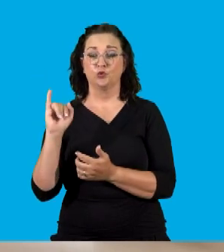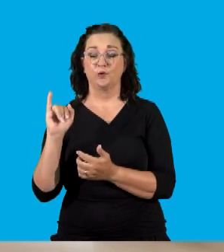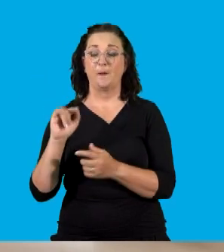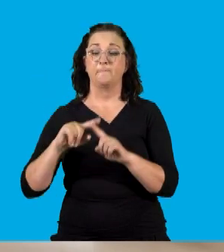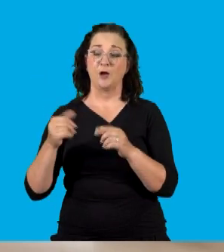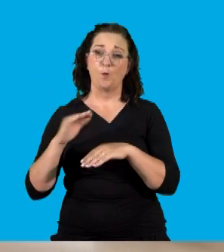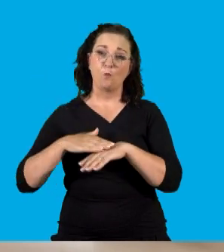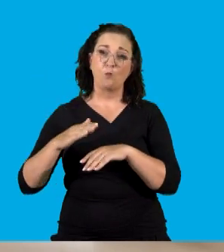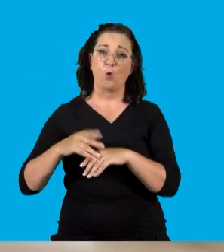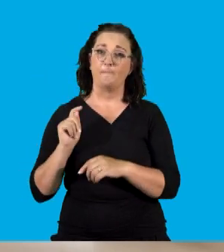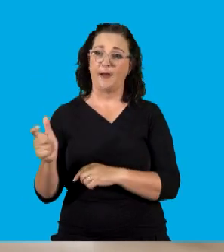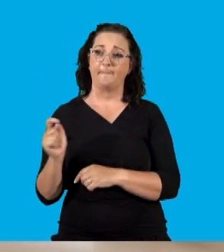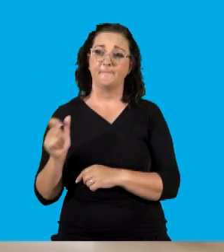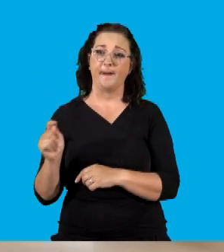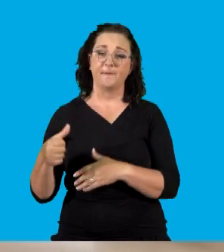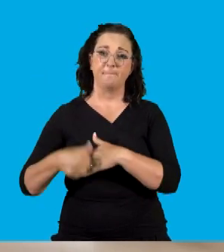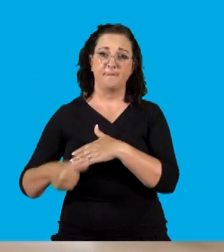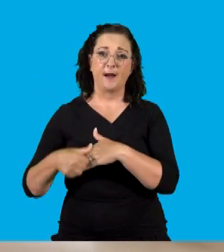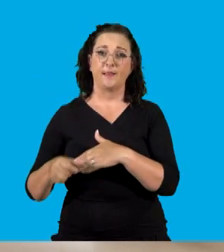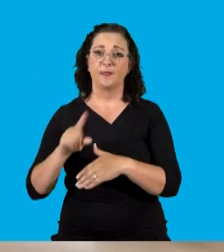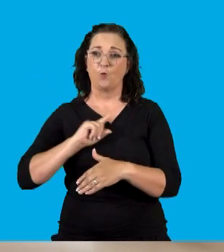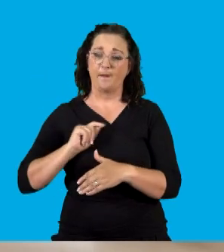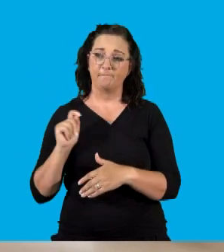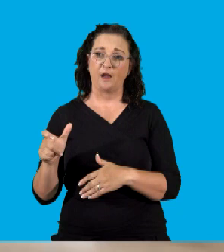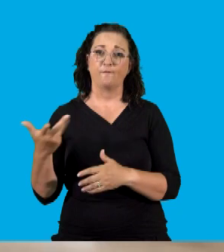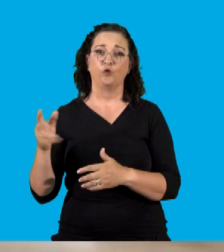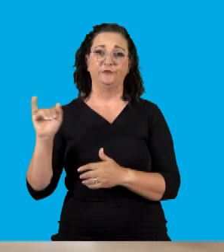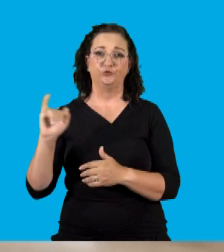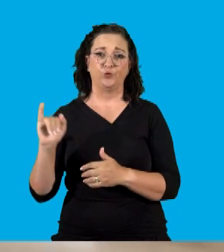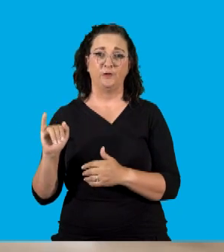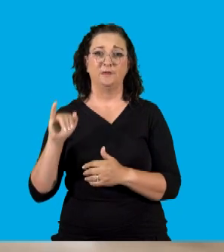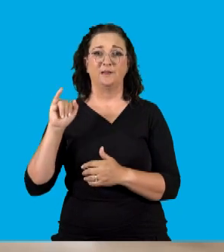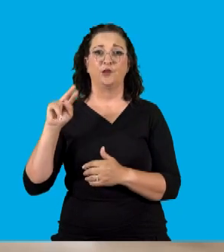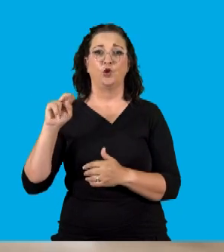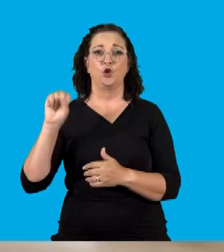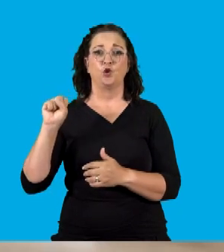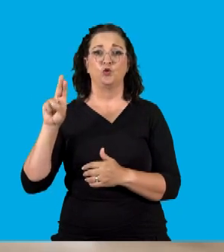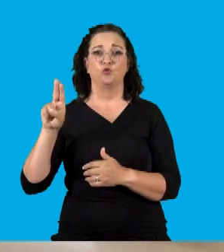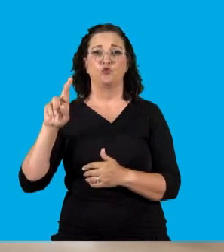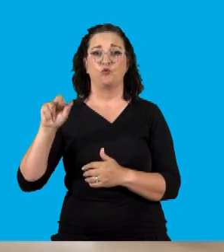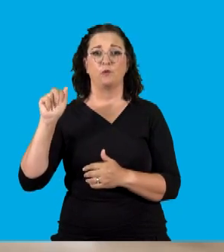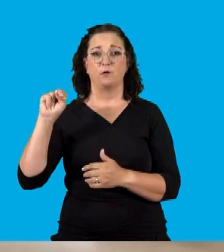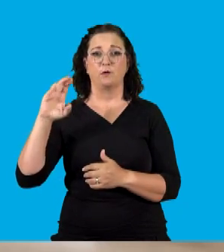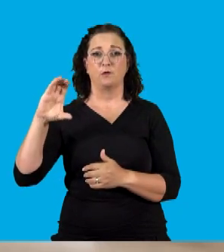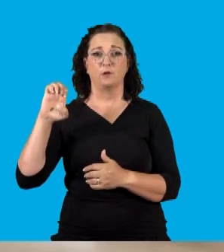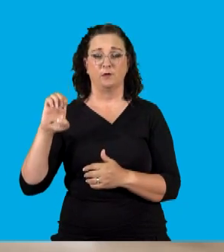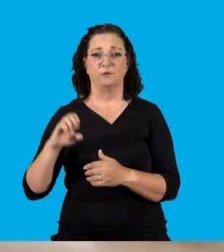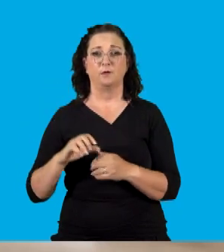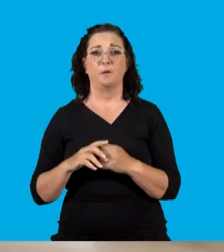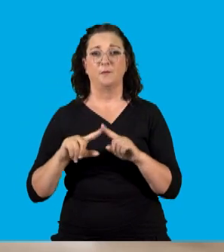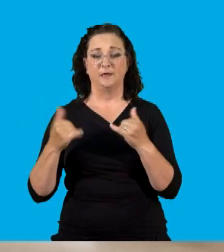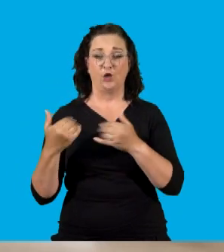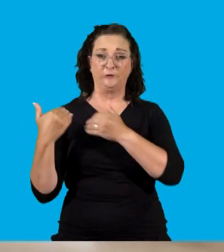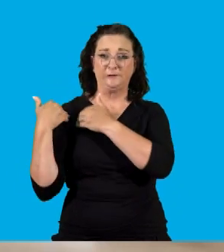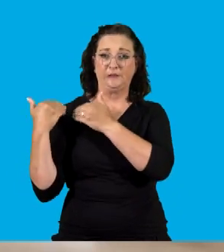business. The insurance is going to cost a lot of money if there are constantly robberies that are happening in the business. The premiums are going to be expensive for the